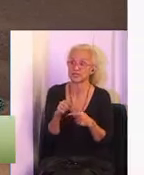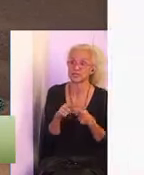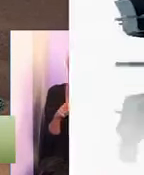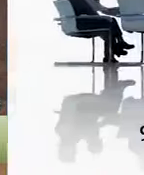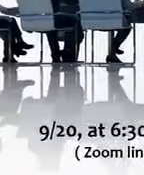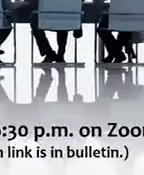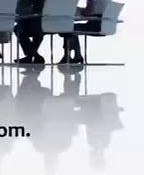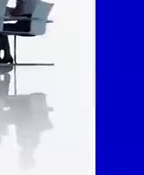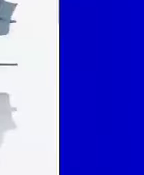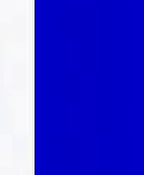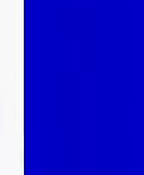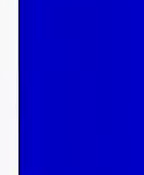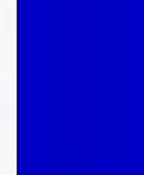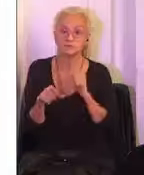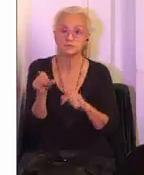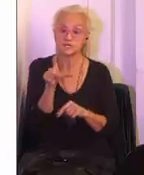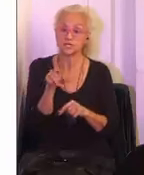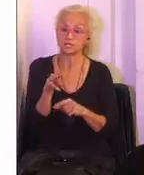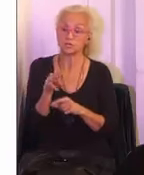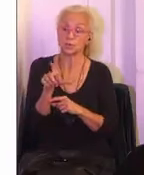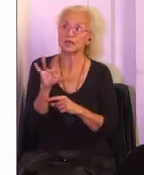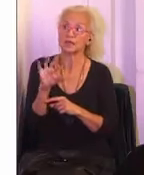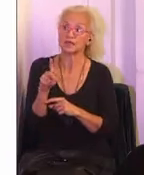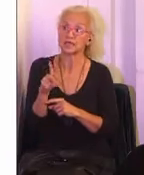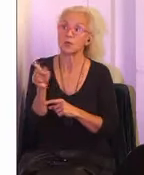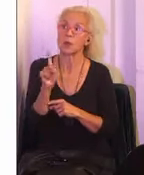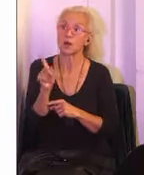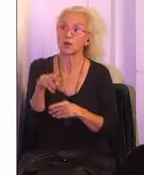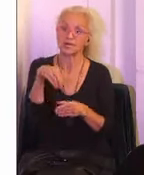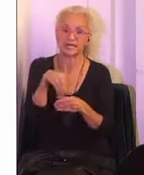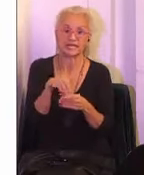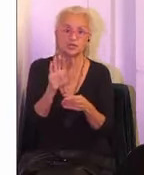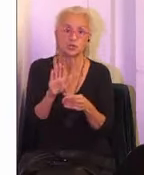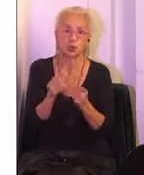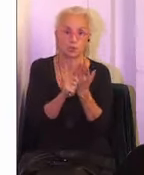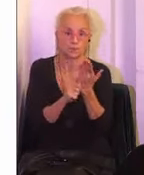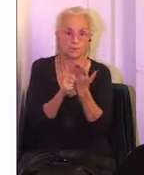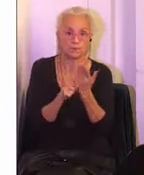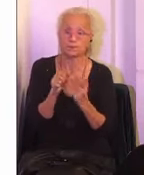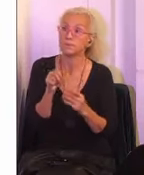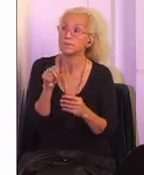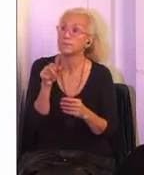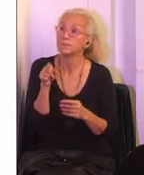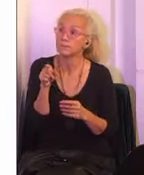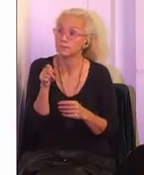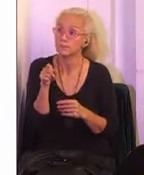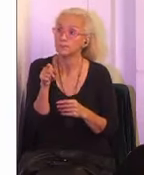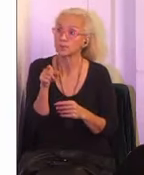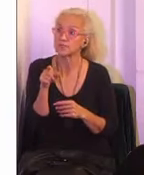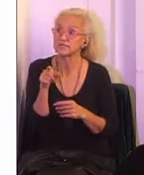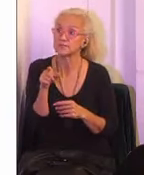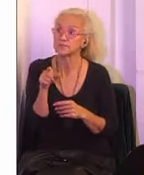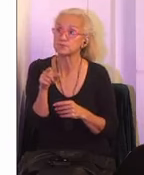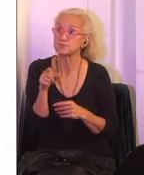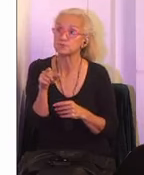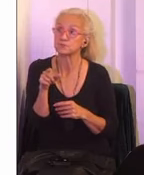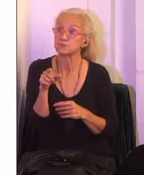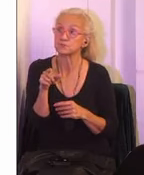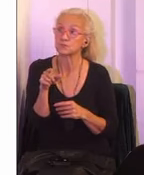So the Zoom link is in your bulletins. There we go. So it's Tuesday